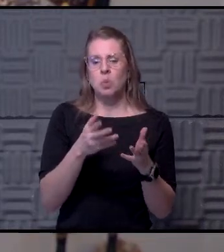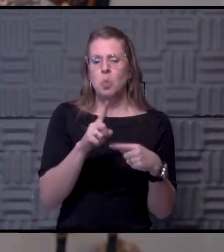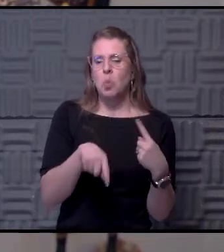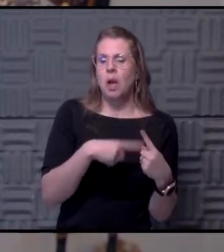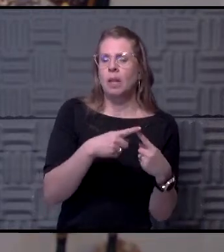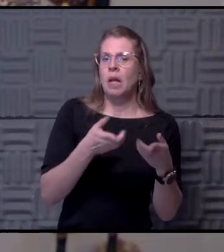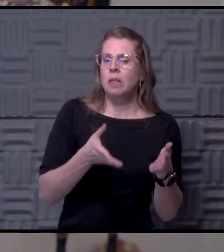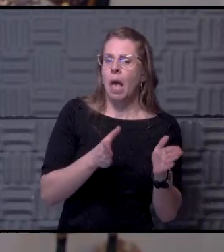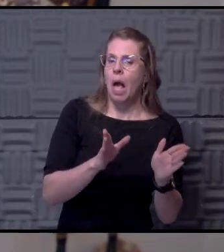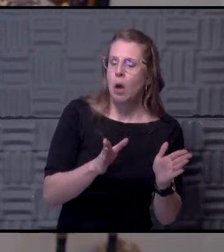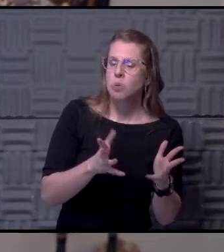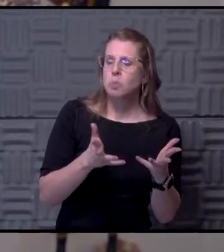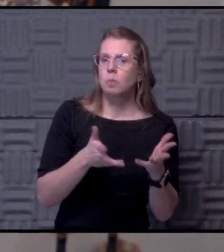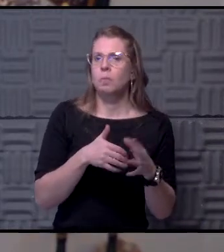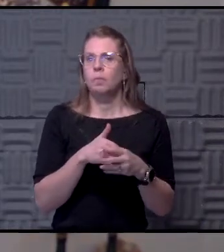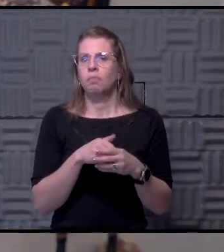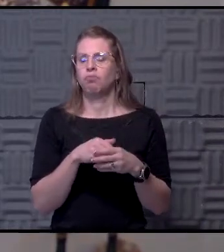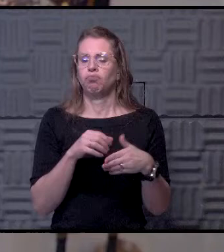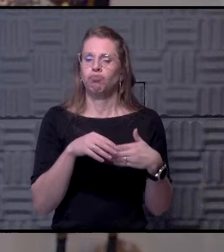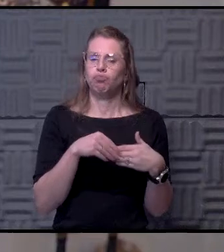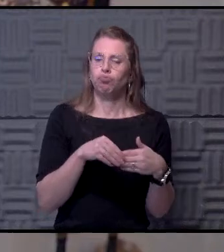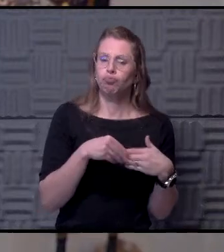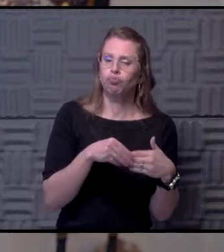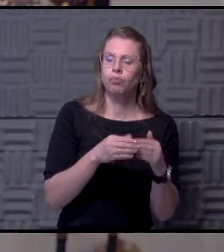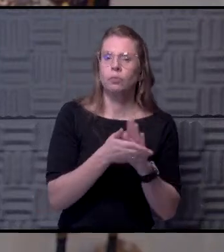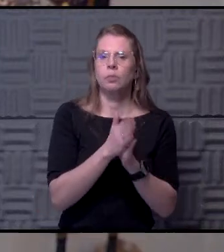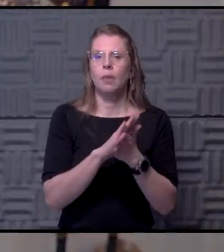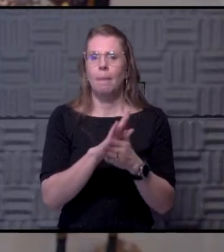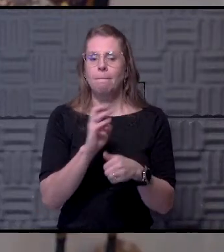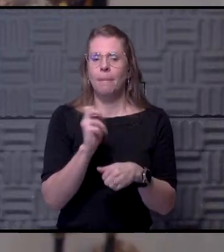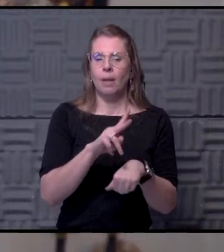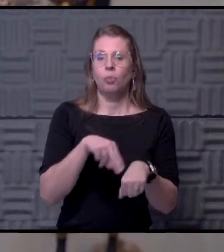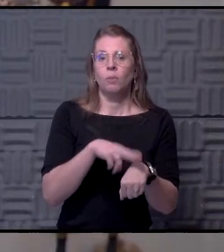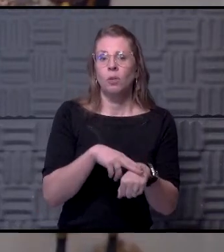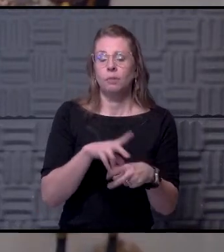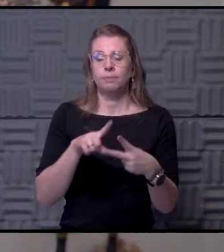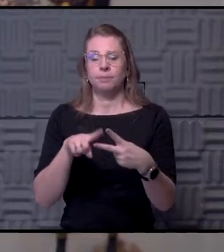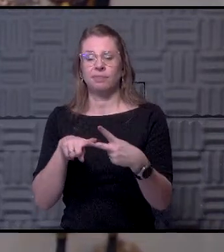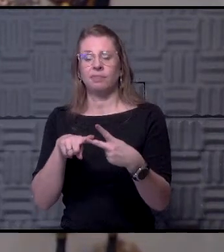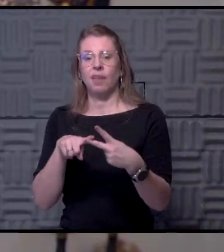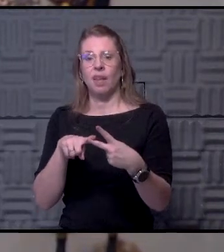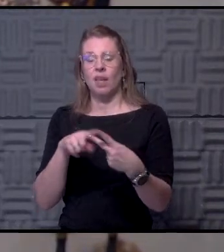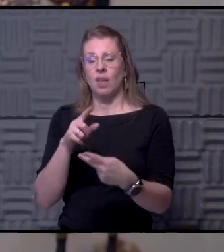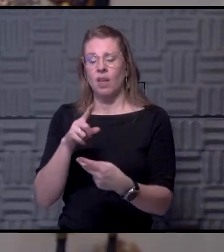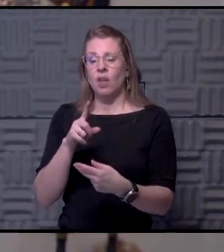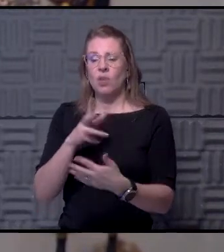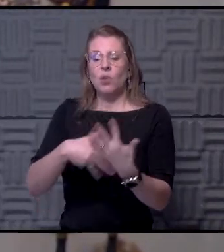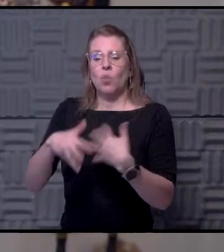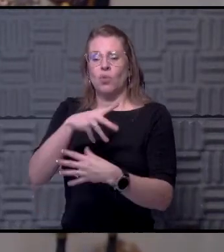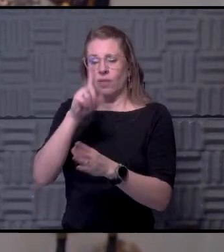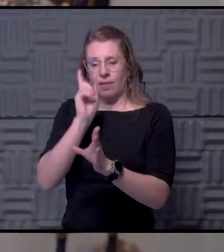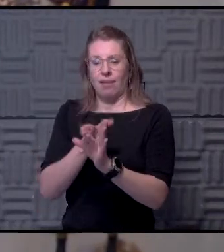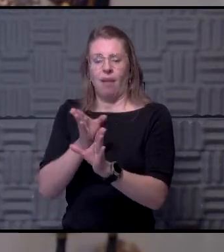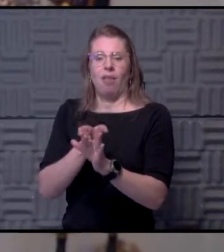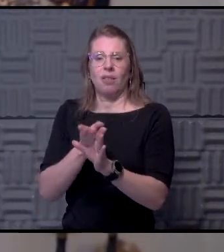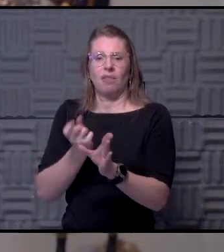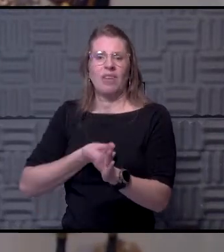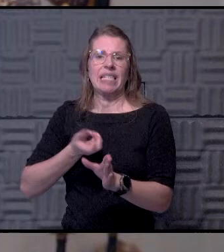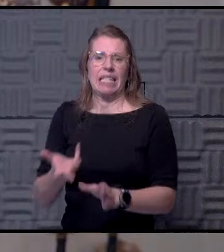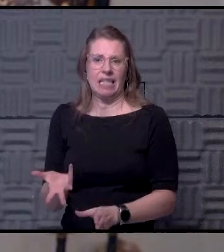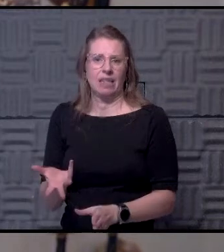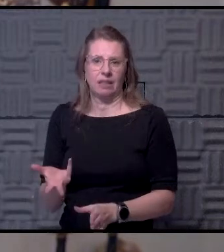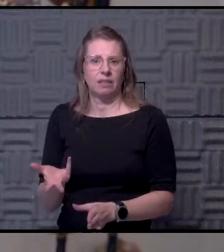or loosen up to go back to normal. And then there's the social psychology of fatigue